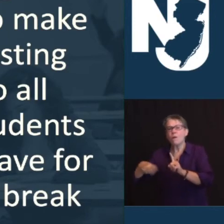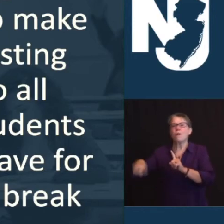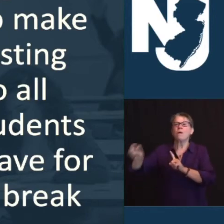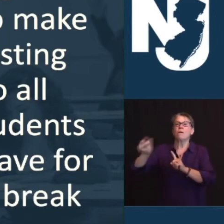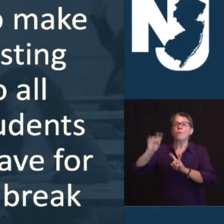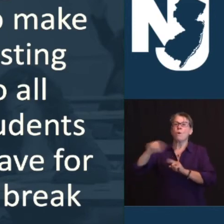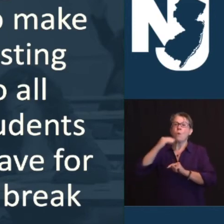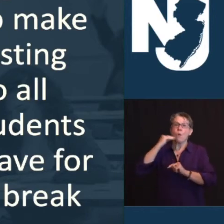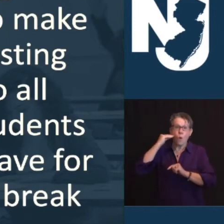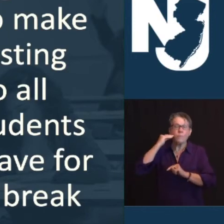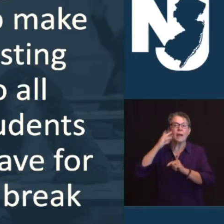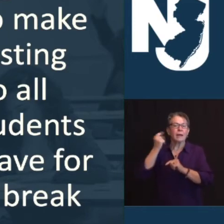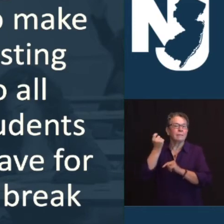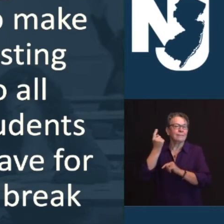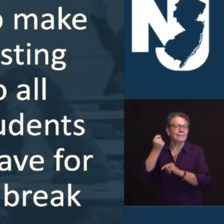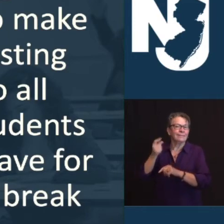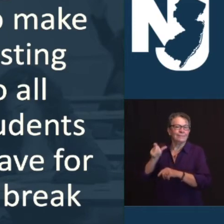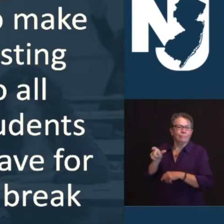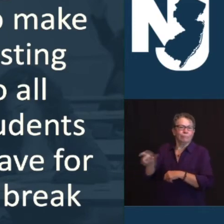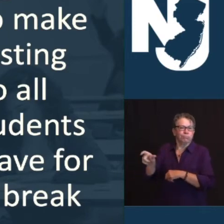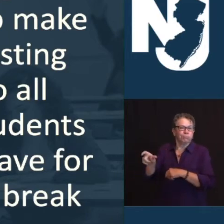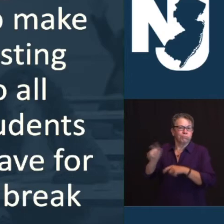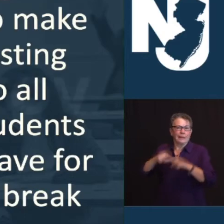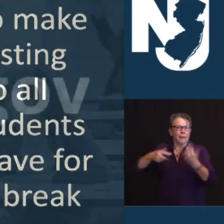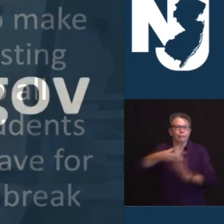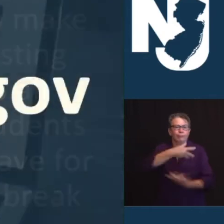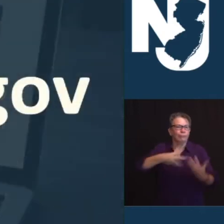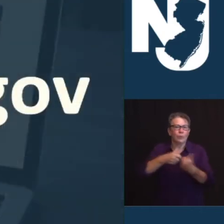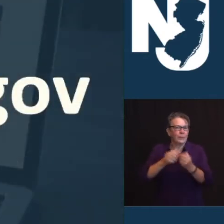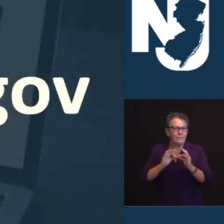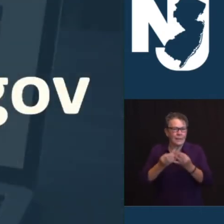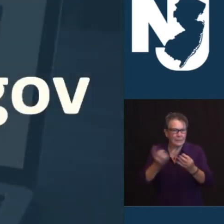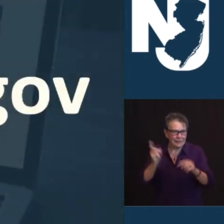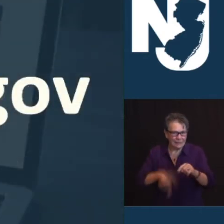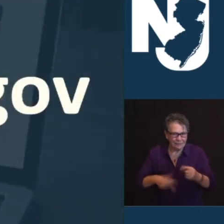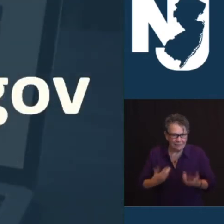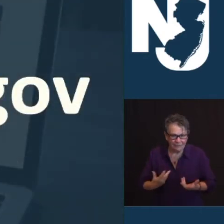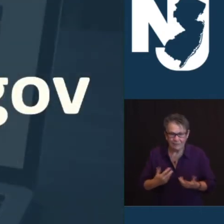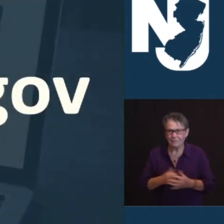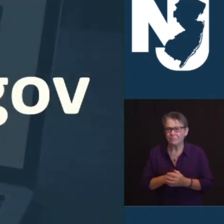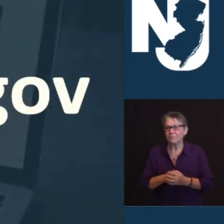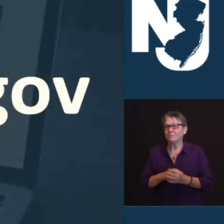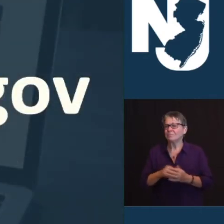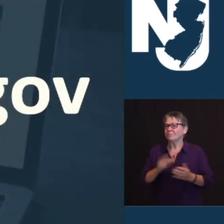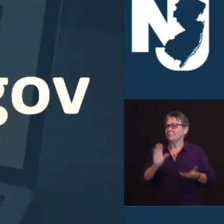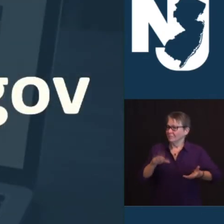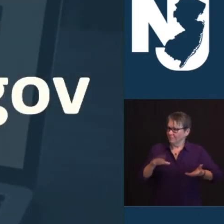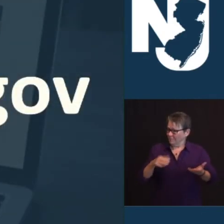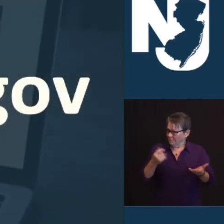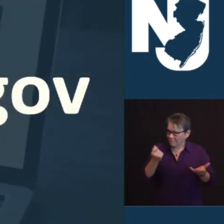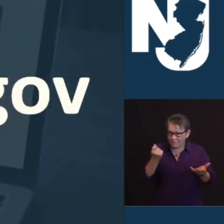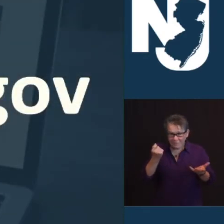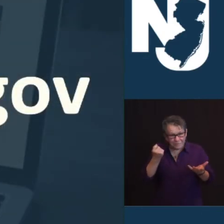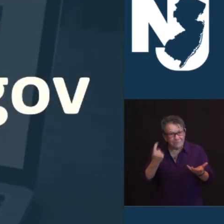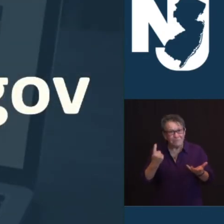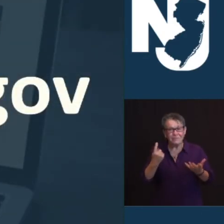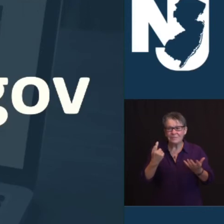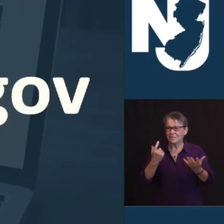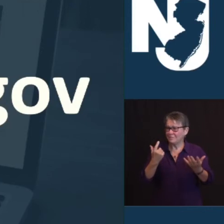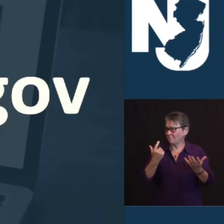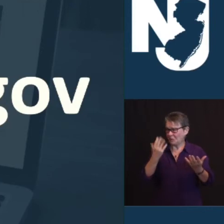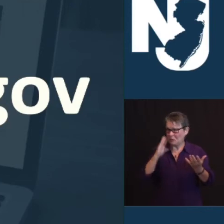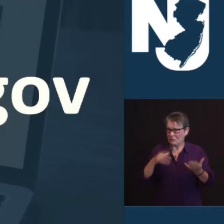regional partnership in a few minutes. There are, needless to say, many New Jersey students who attend school around the country, including, by the way,